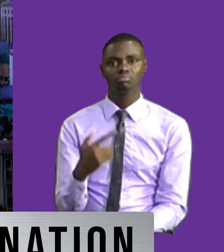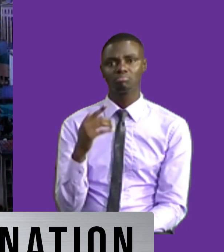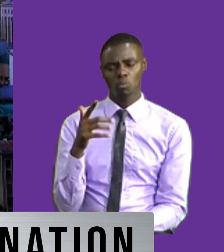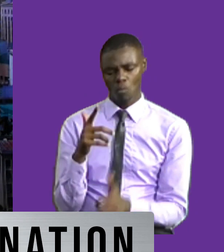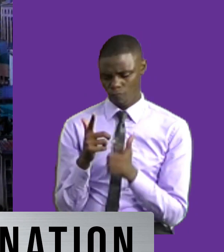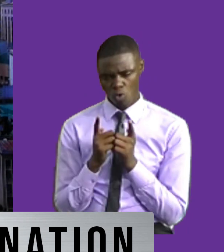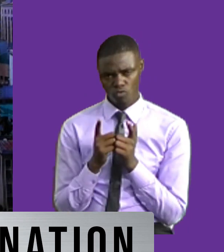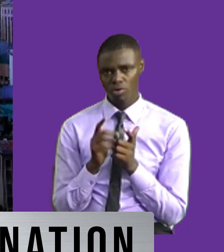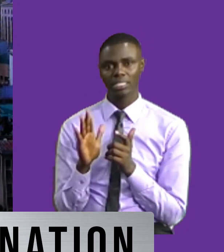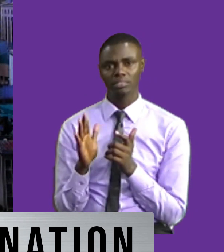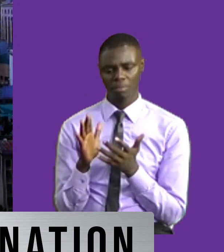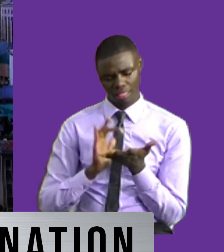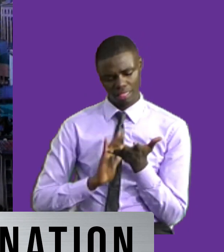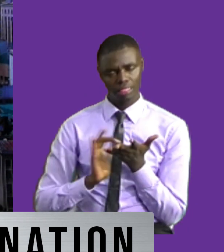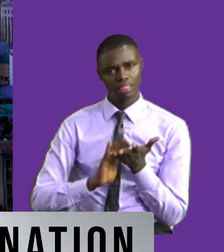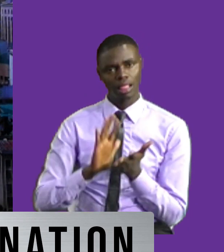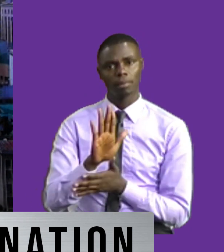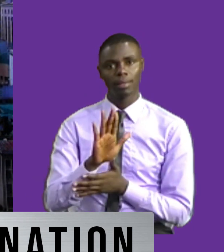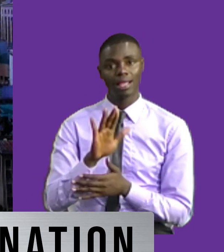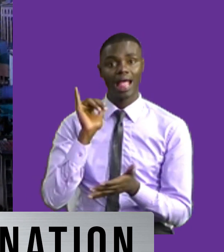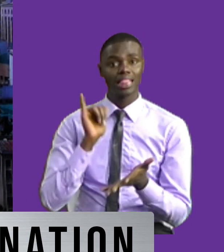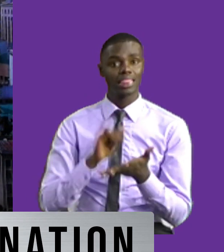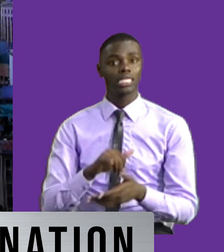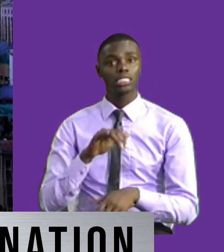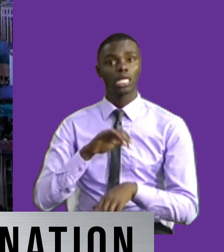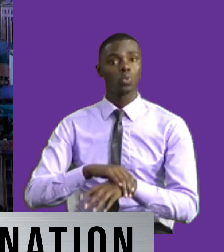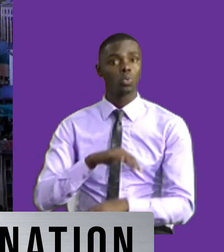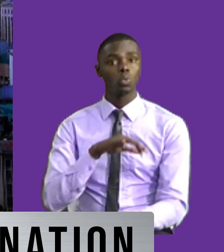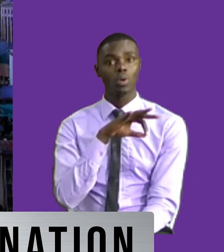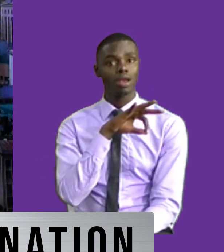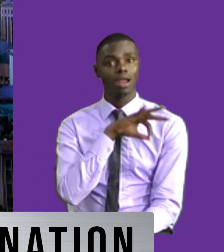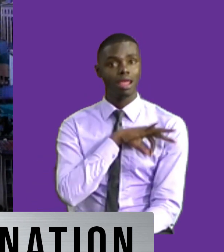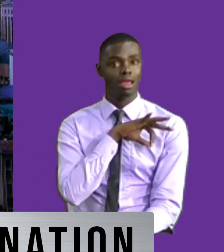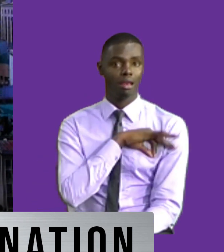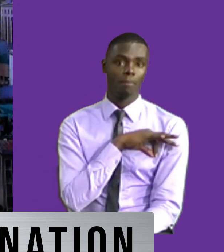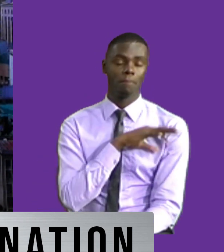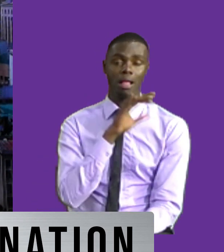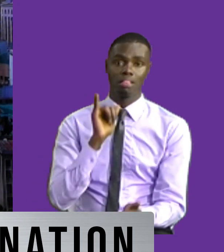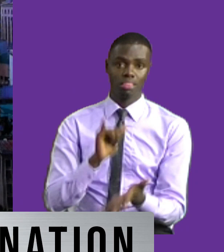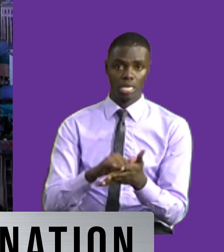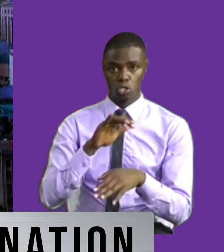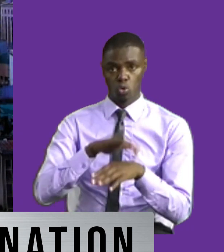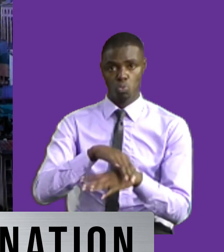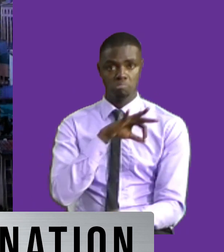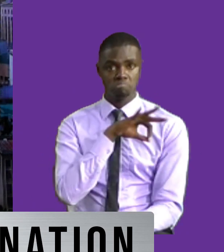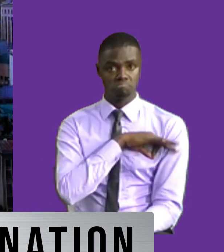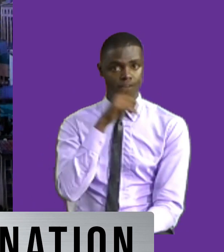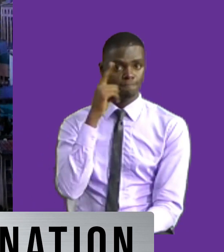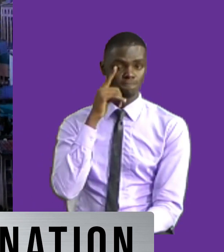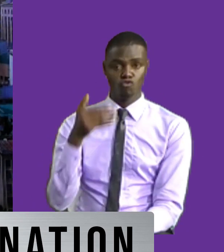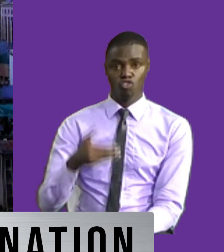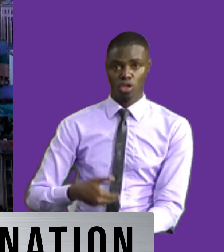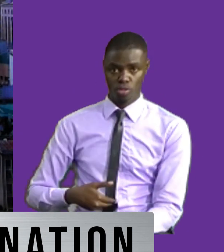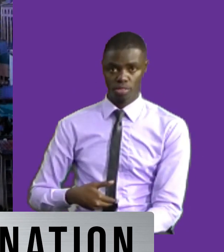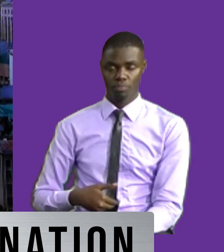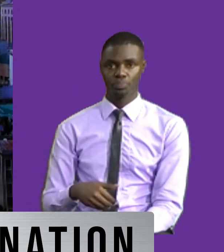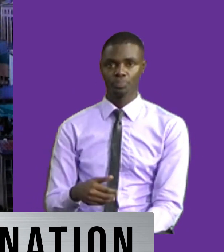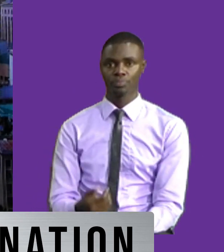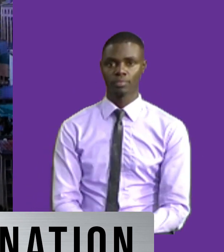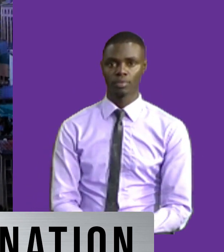phone, that is a good income, a smart income. That is a reasonable income for a young person. Right.